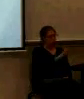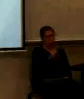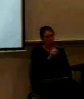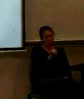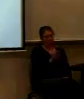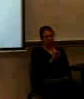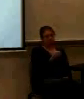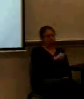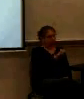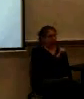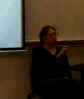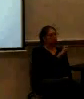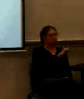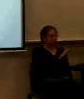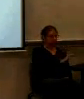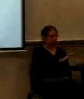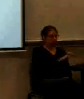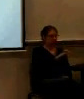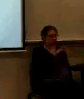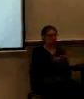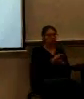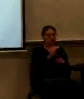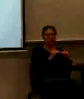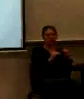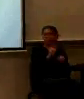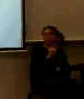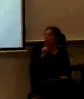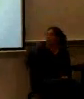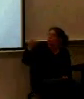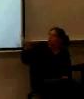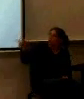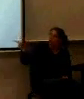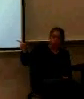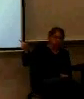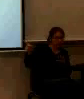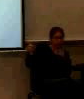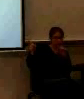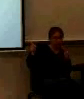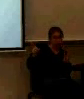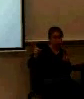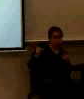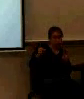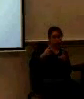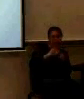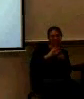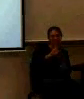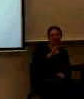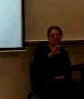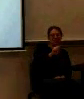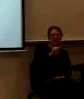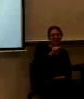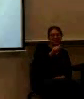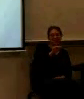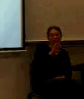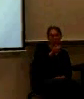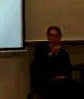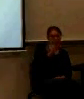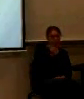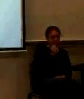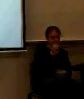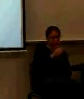acidic, they're forcing the equilibrium to this side, and the CO2 is supersaturated and it's held in there under